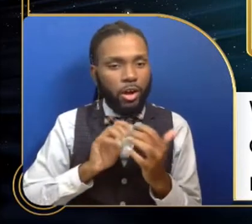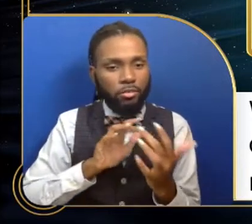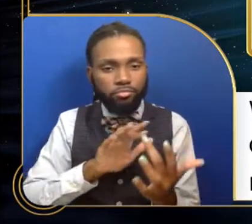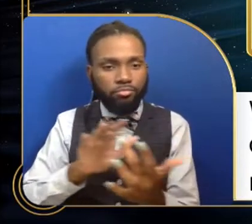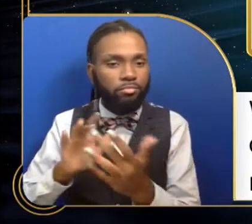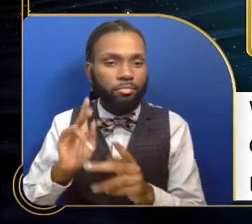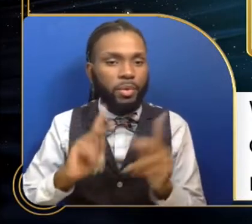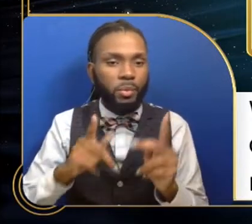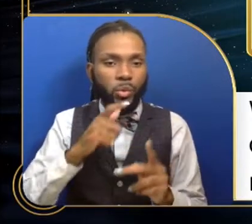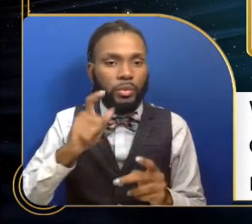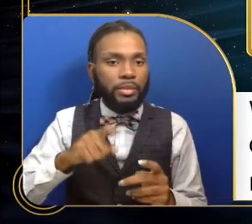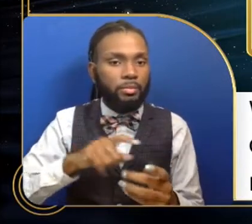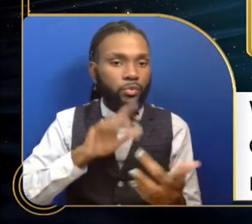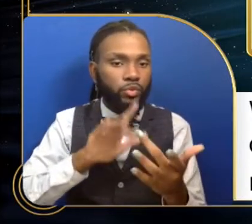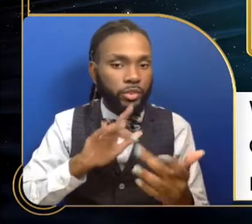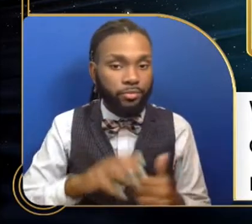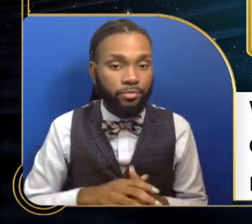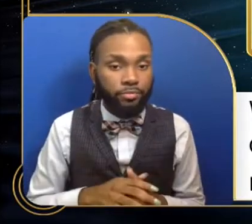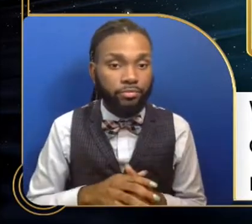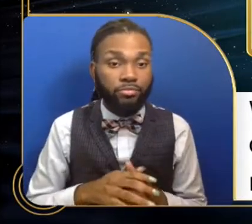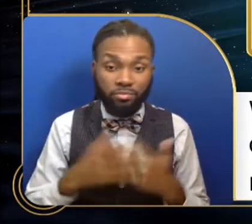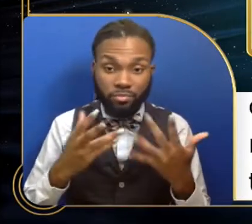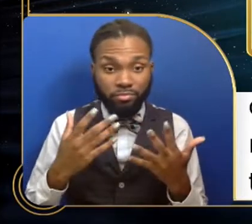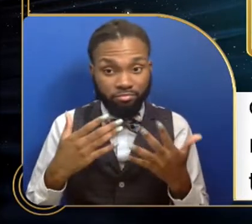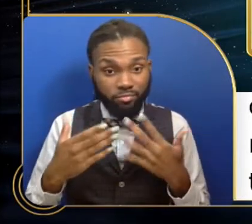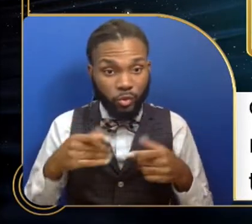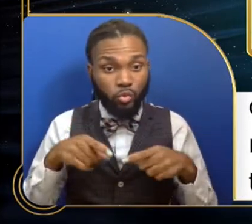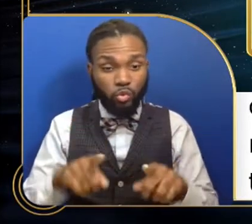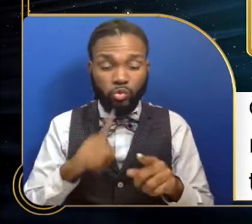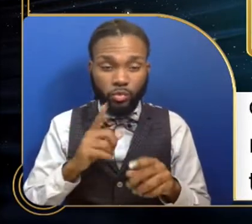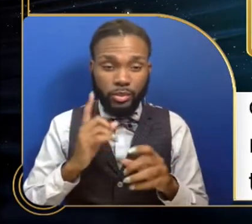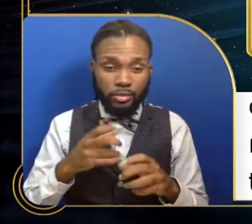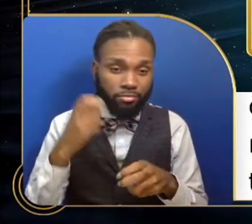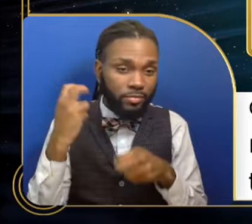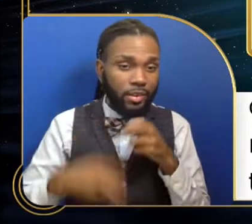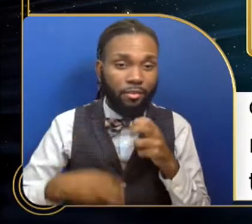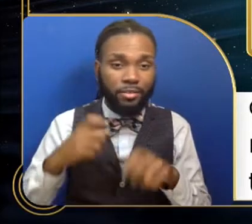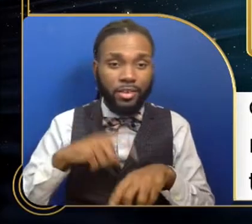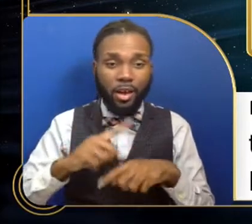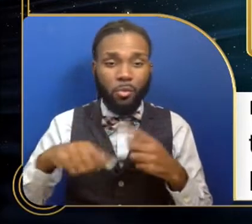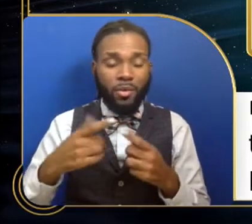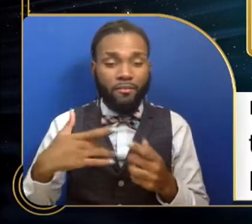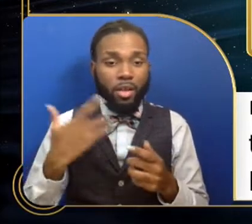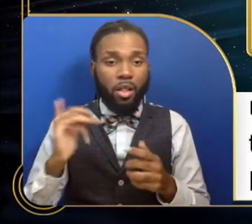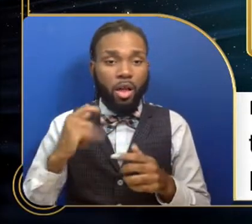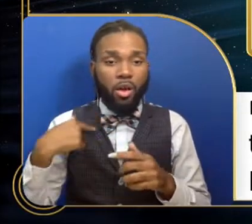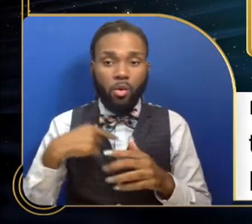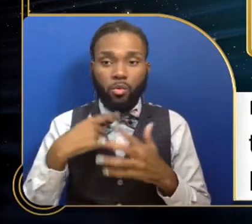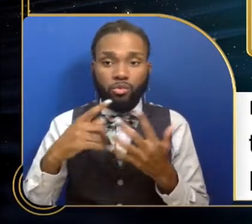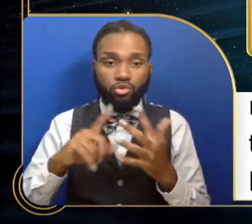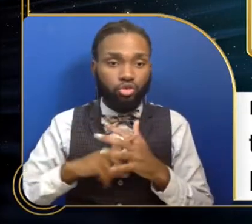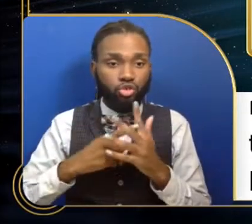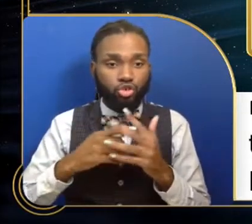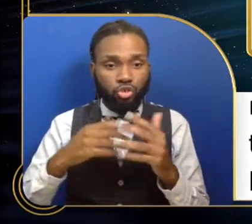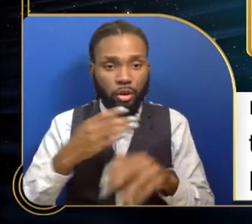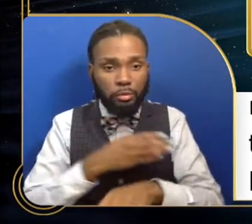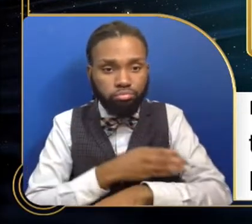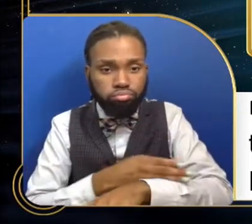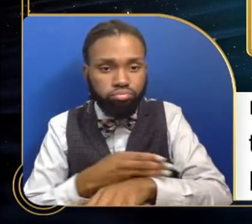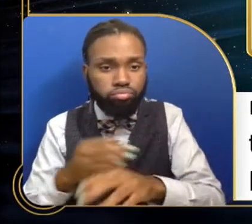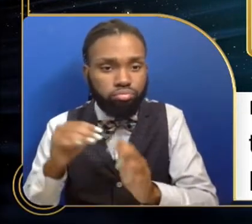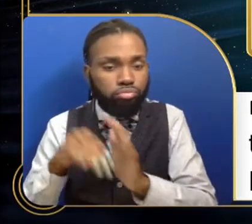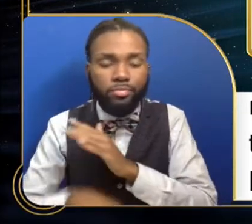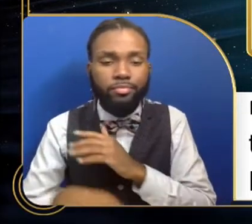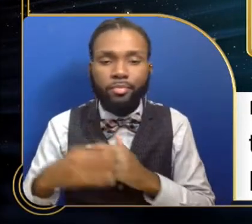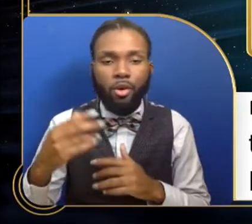Even during the toughest times, when it felt like we were fast losing ground, Harvey always maintained the optimism and drive